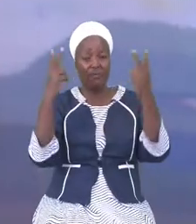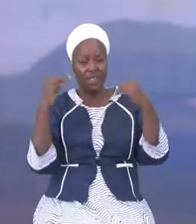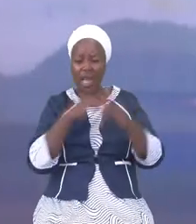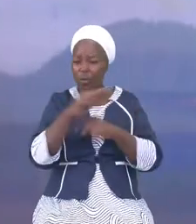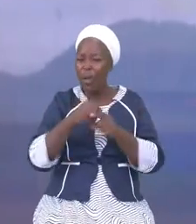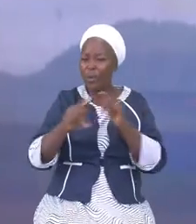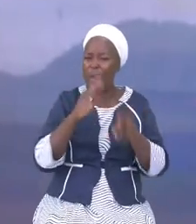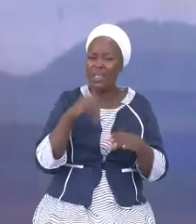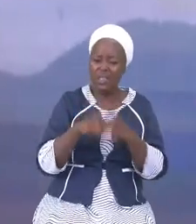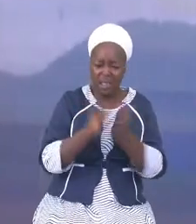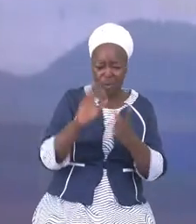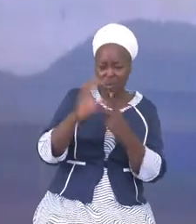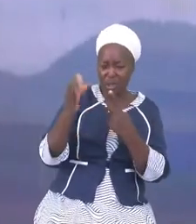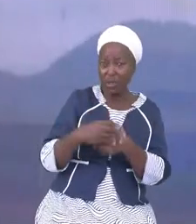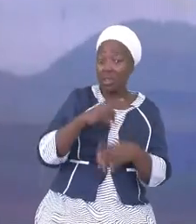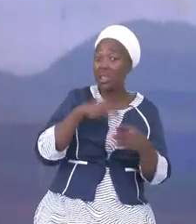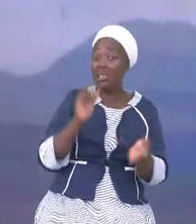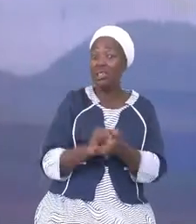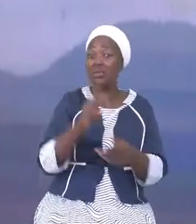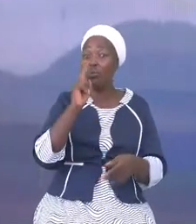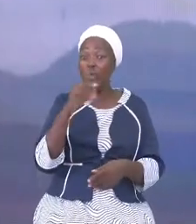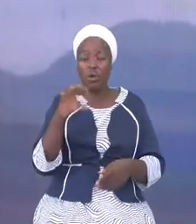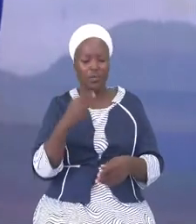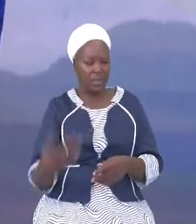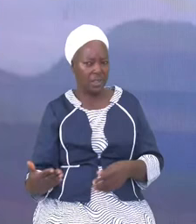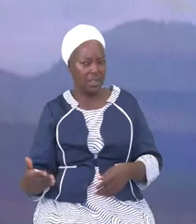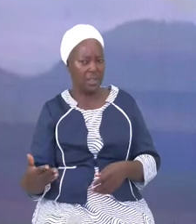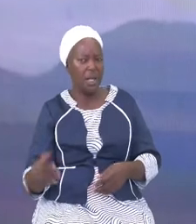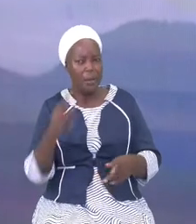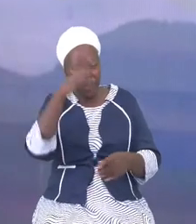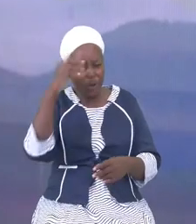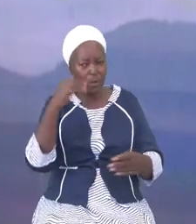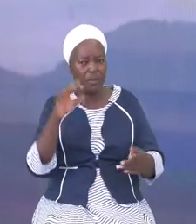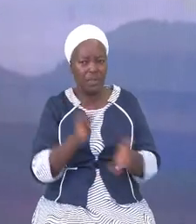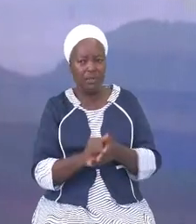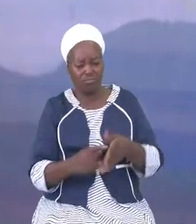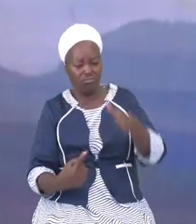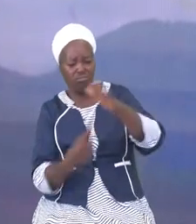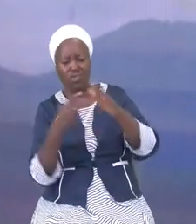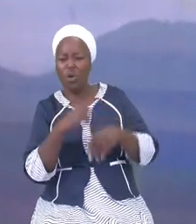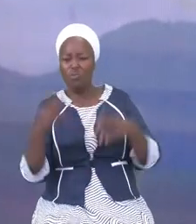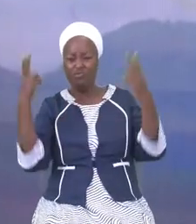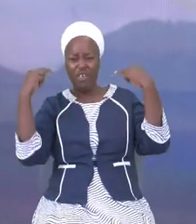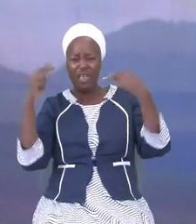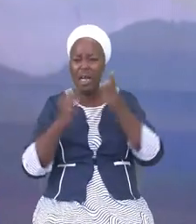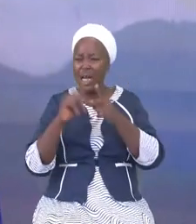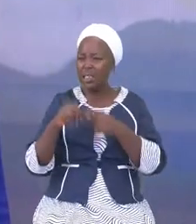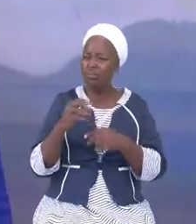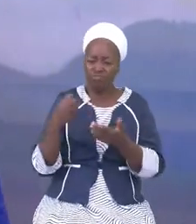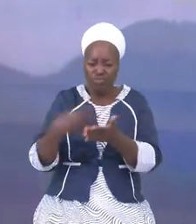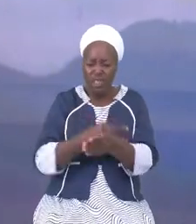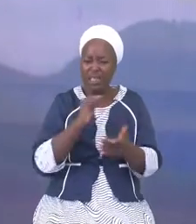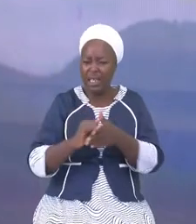that condition, it's one of the things, because they observe lying vanities and they observe